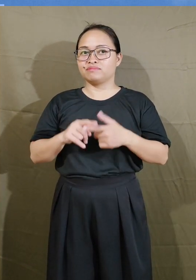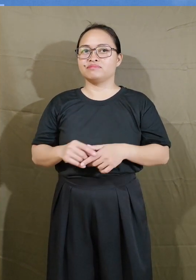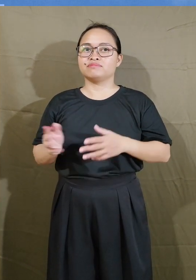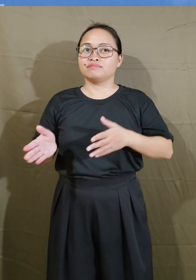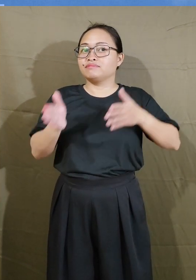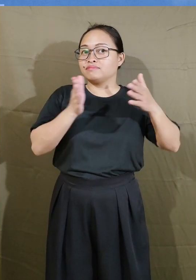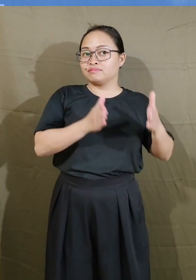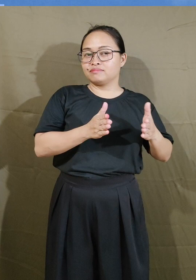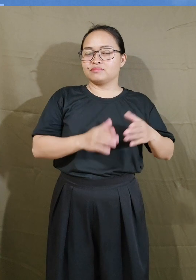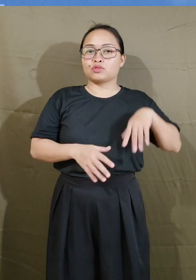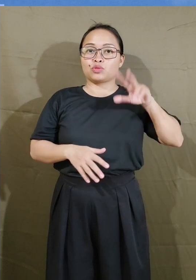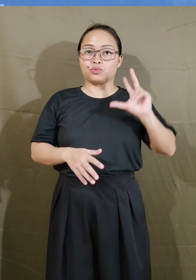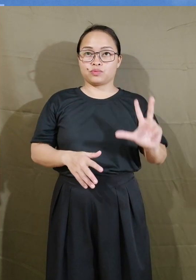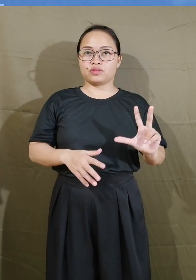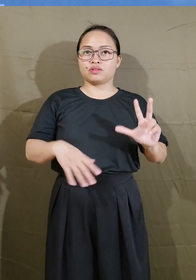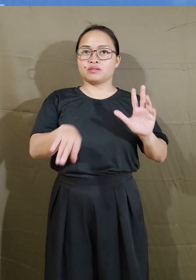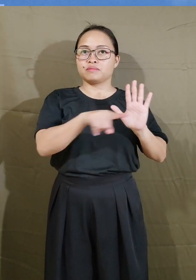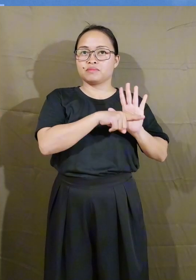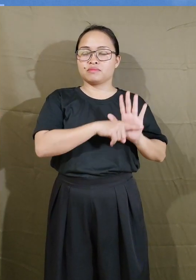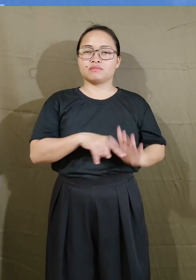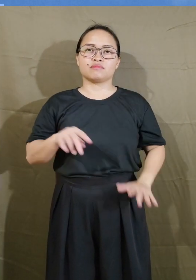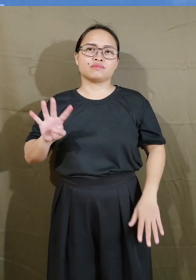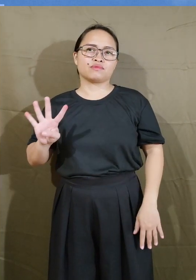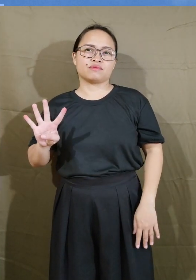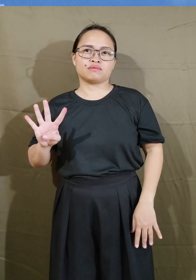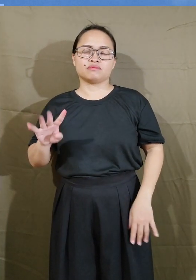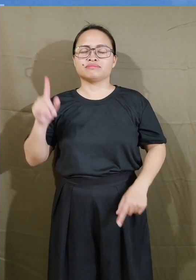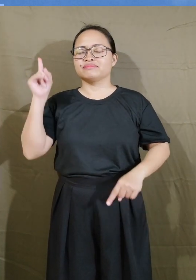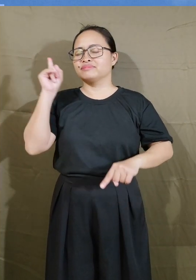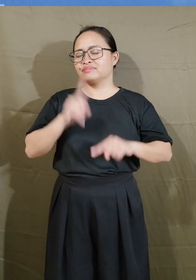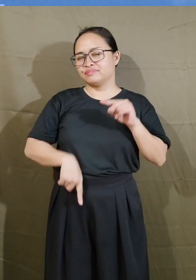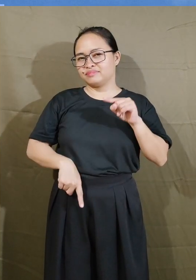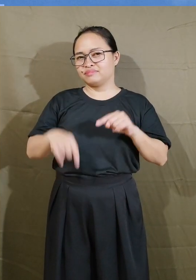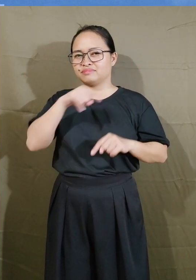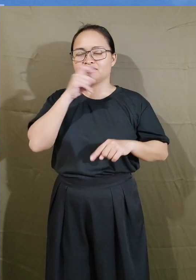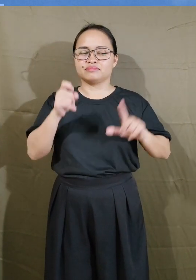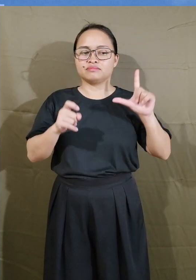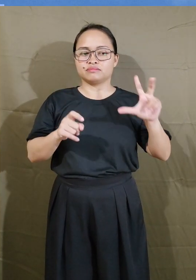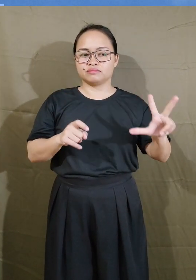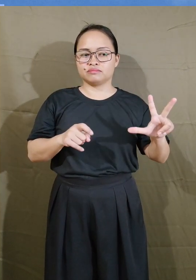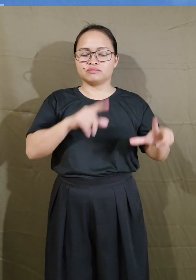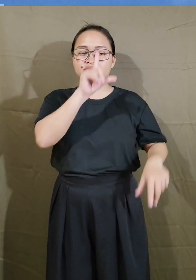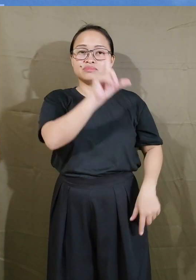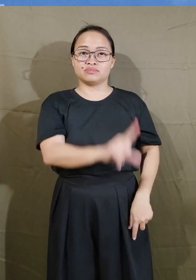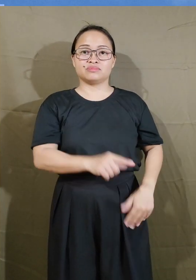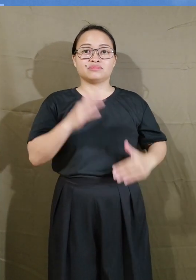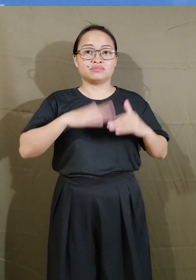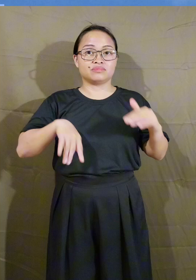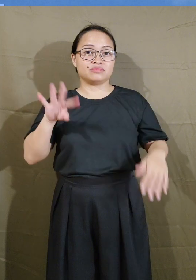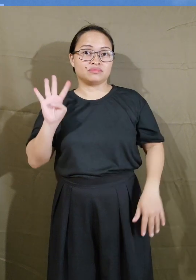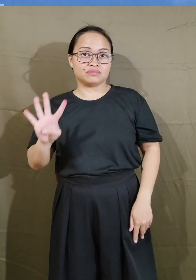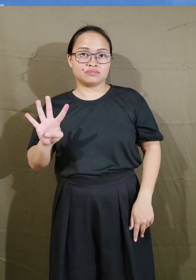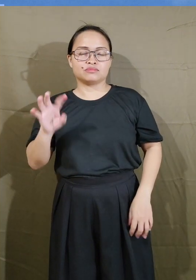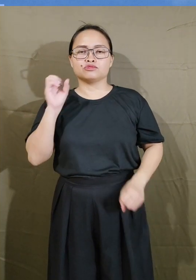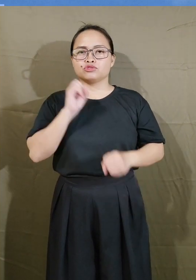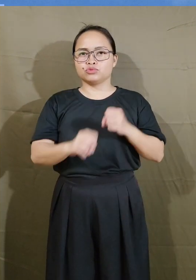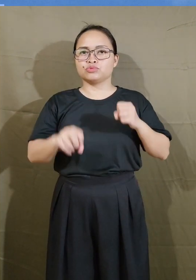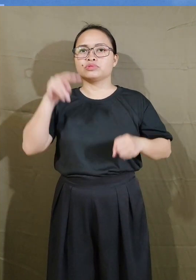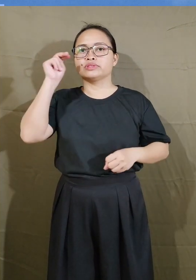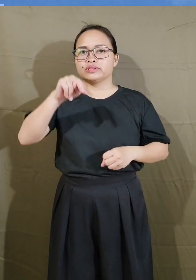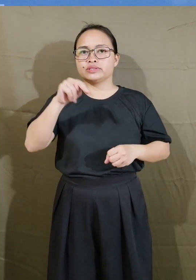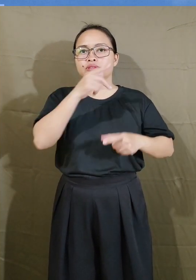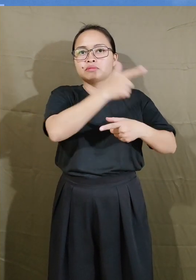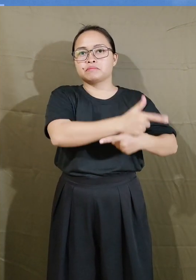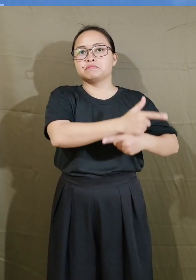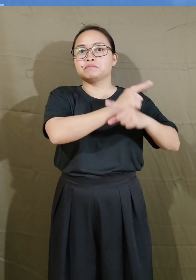Then 3 minus 4, it is not possible since 3 is lesser than 4, so